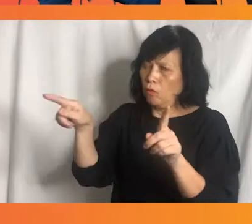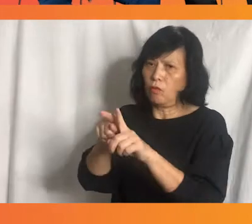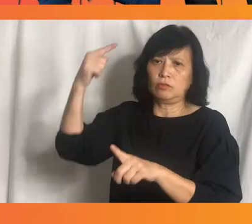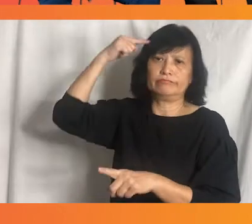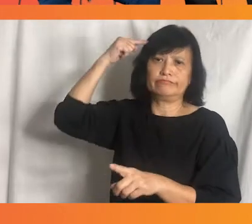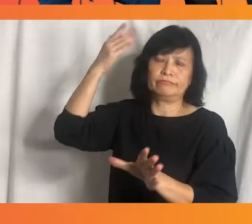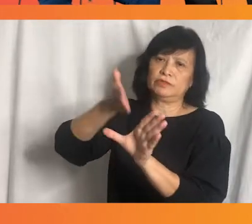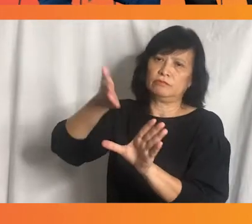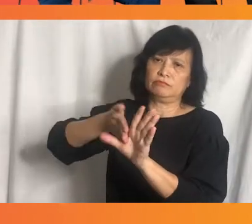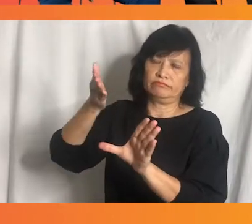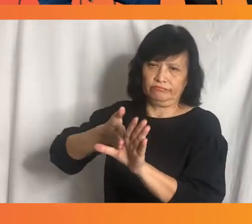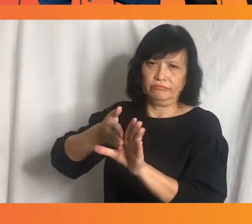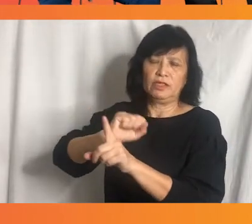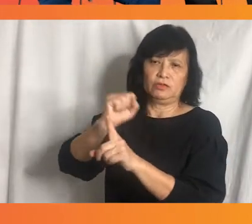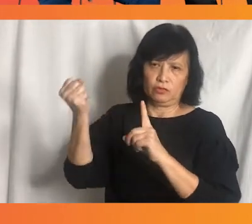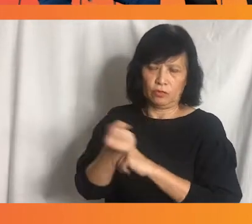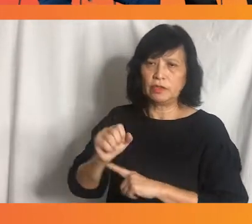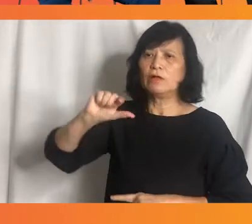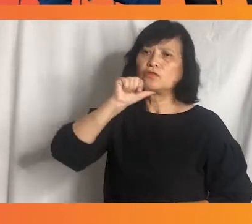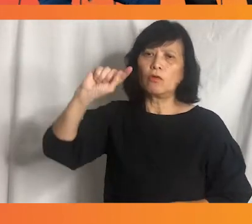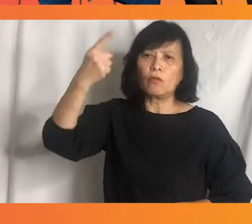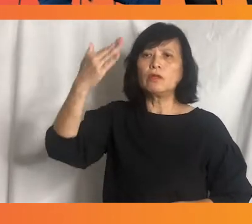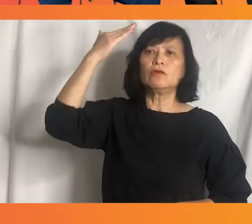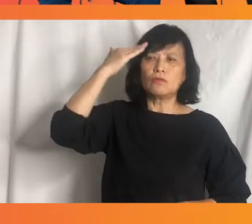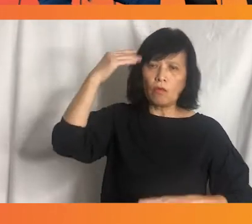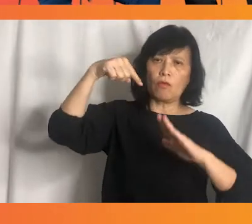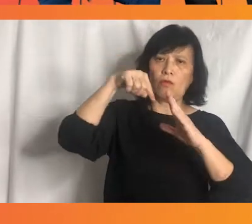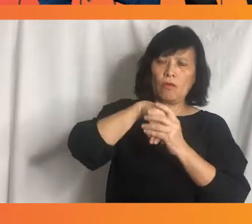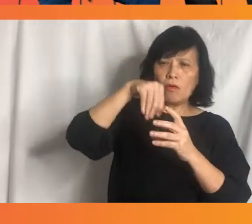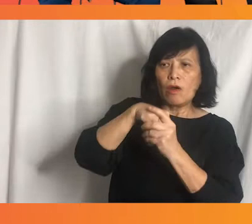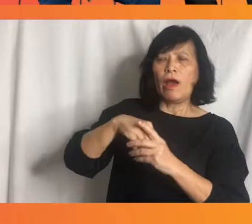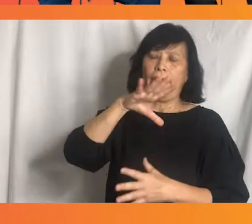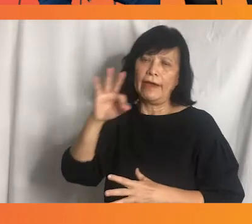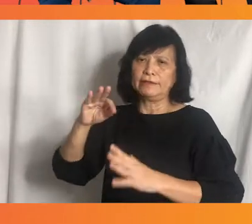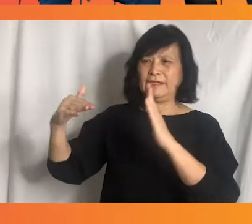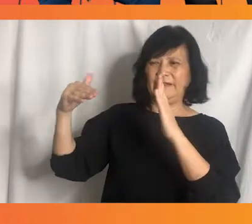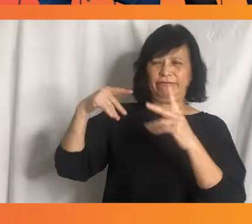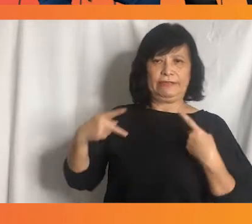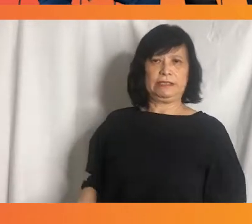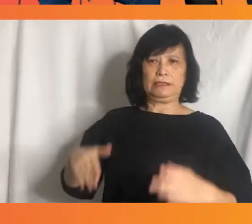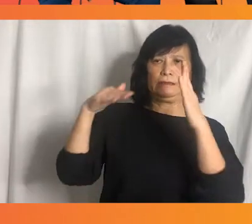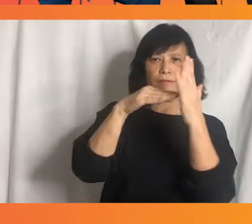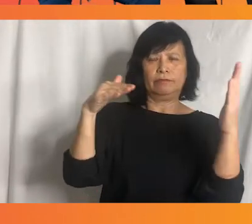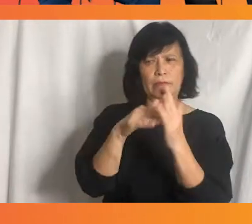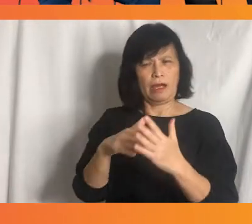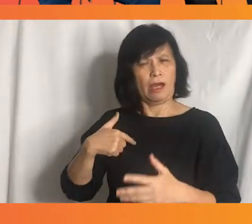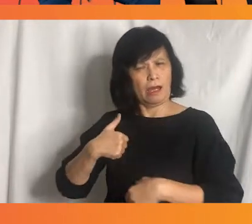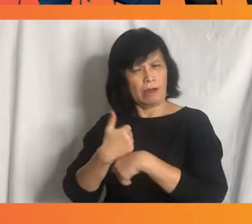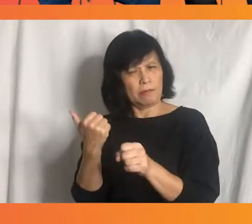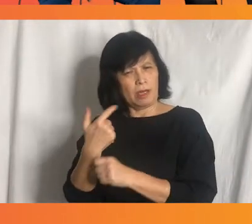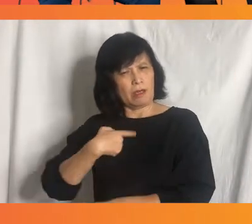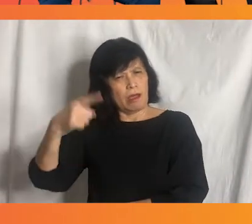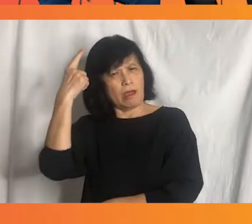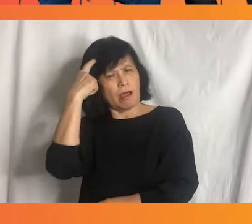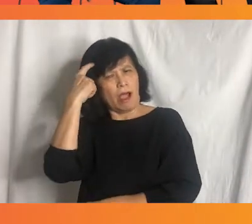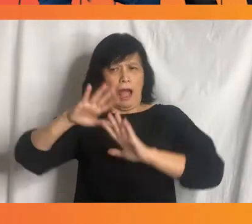aspects of their life rather than content knowledge or physical barriers. It got us to think about how we usually